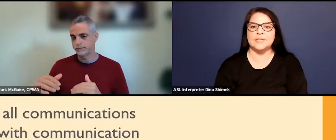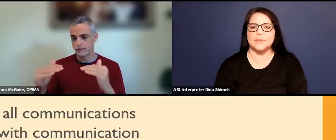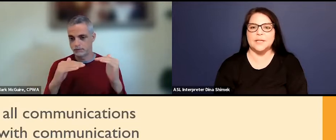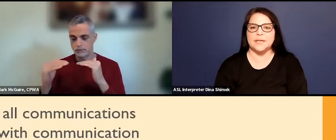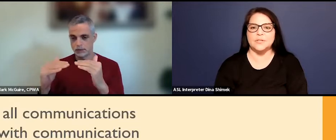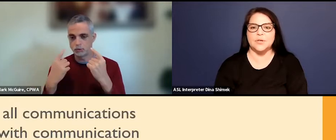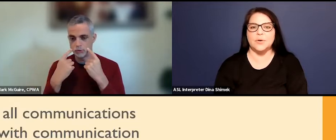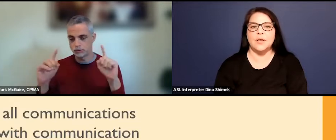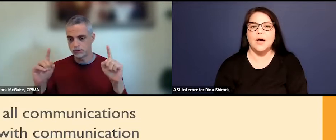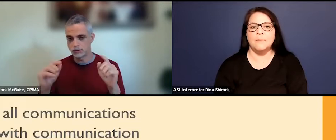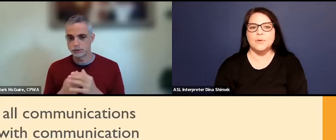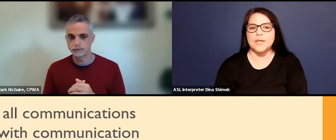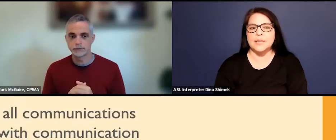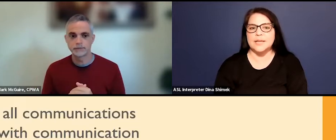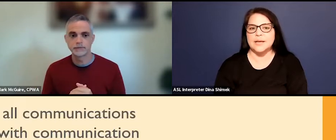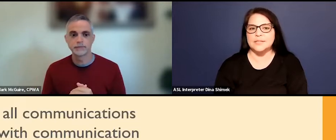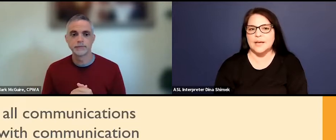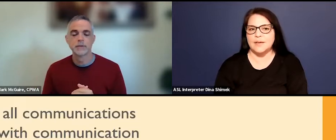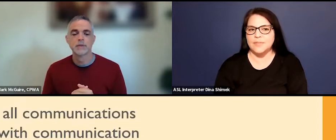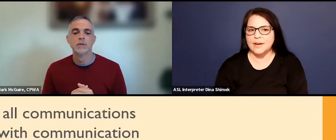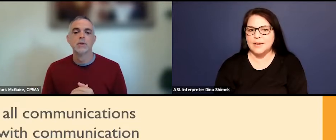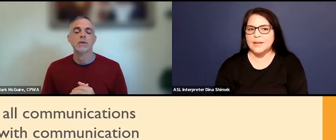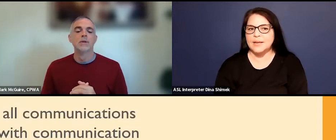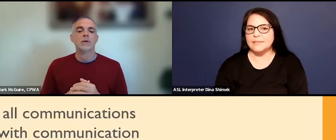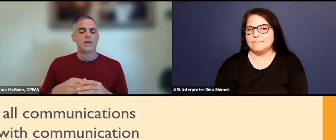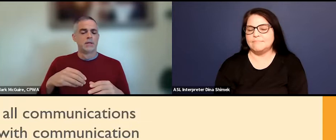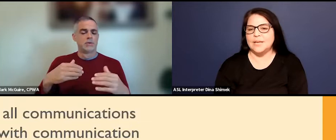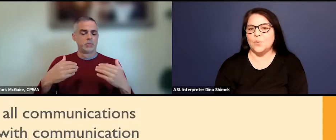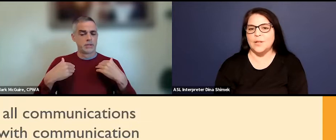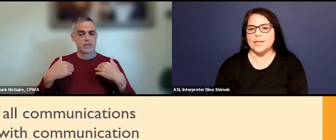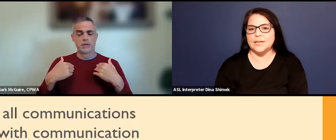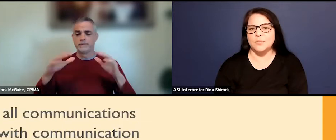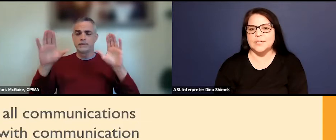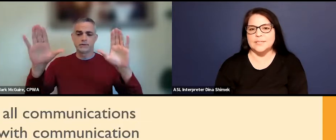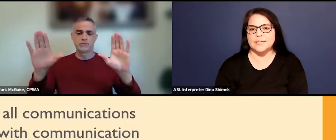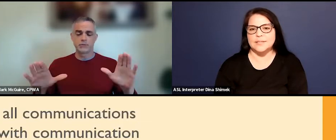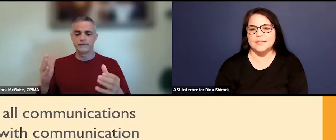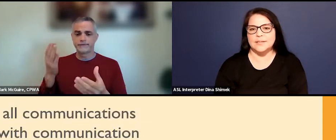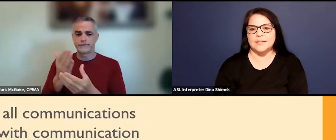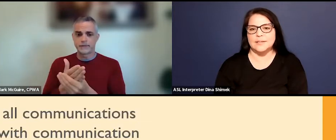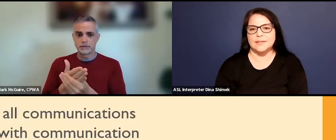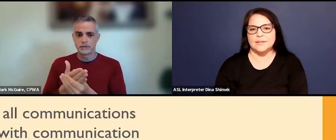a disability. So on both sides, it has to have that equality present.